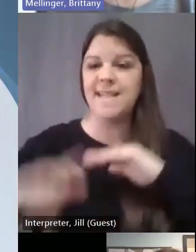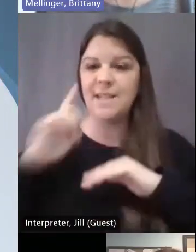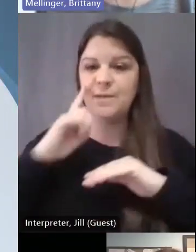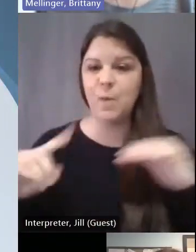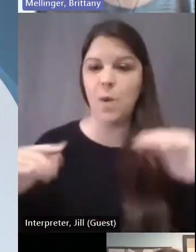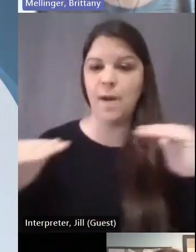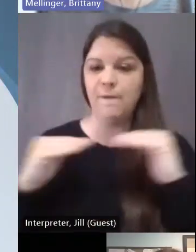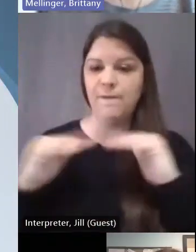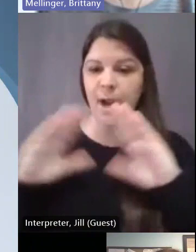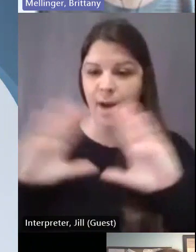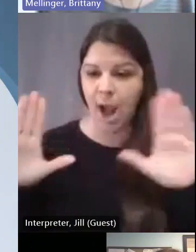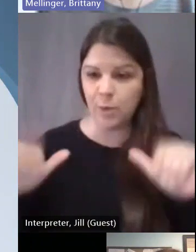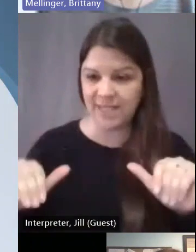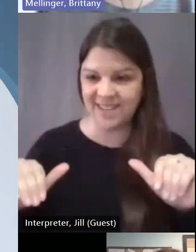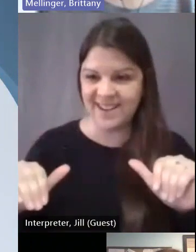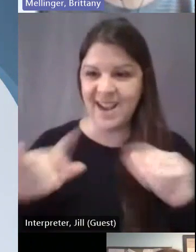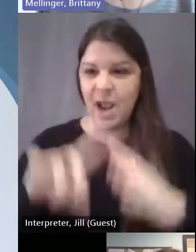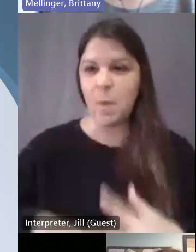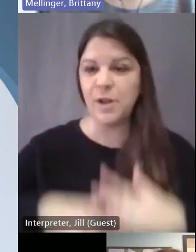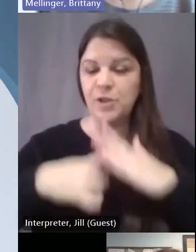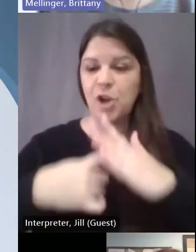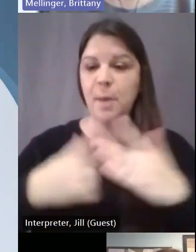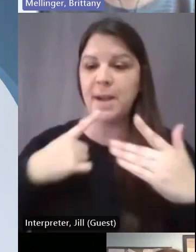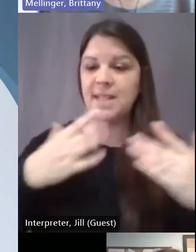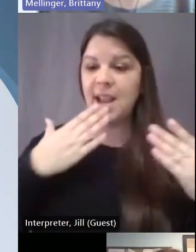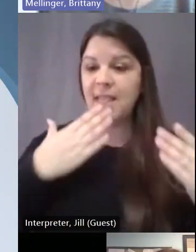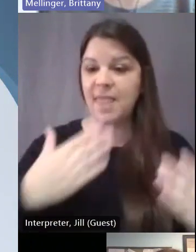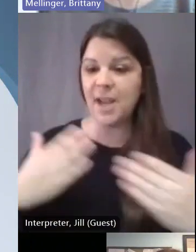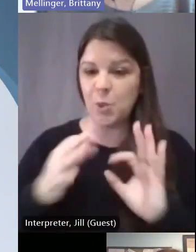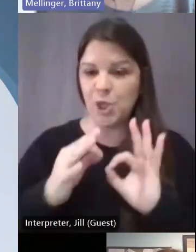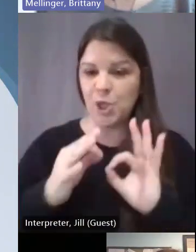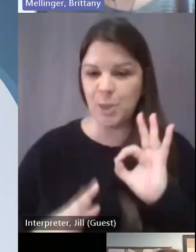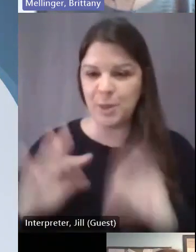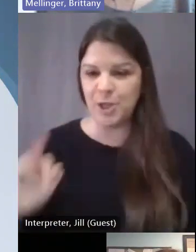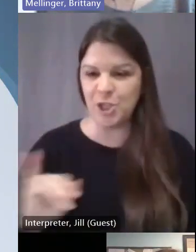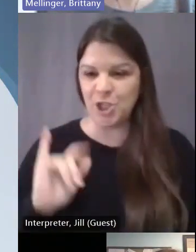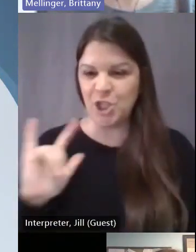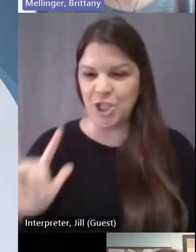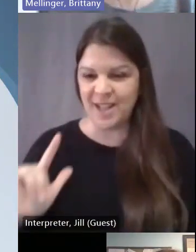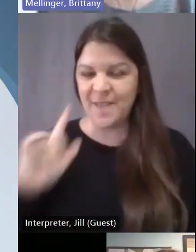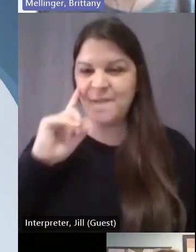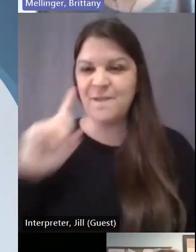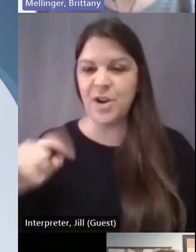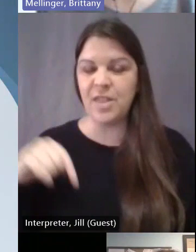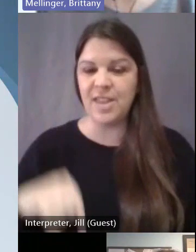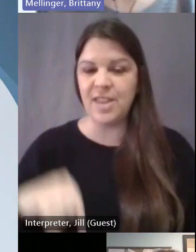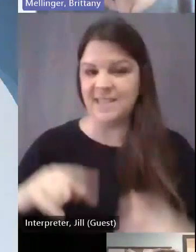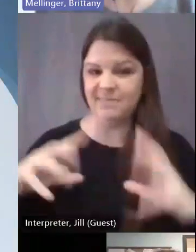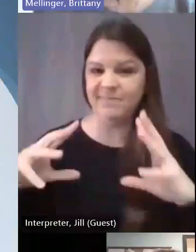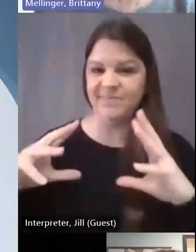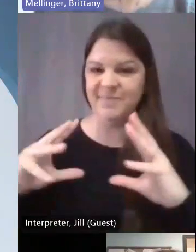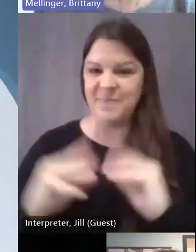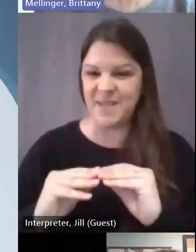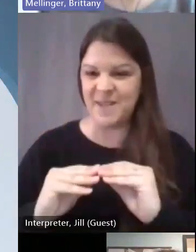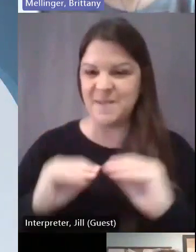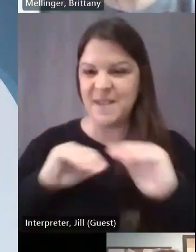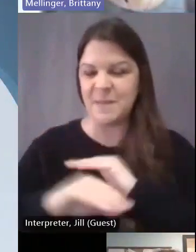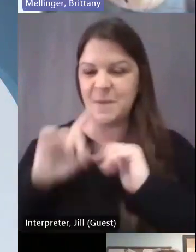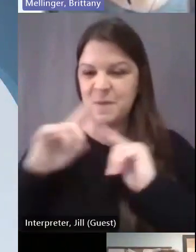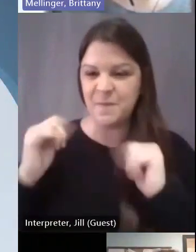housing. And I'd like to start off by thanking our interpreter, Jill, for making this session accessible